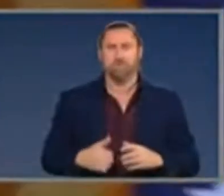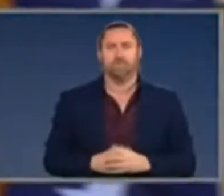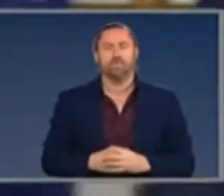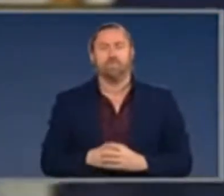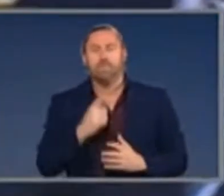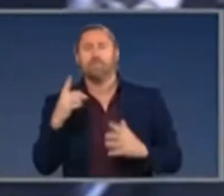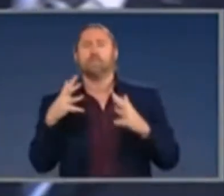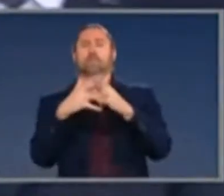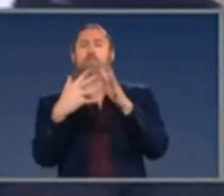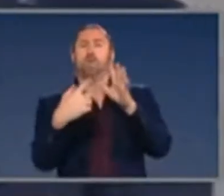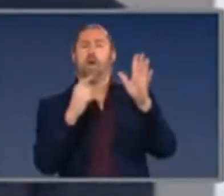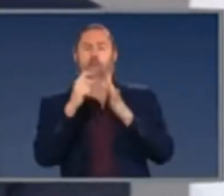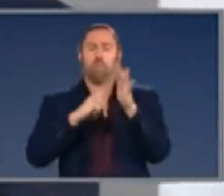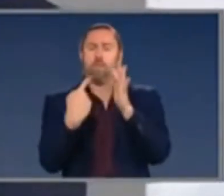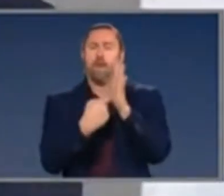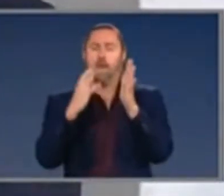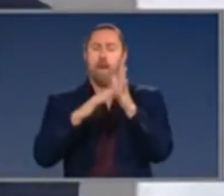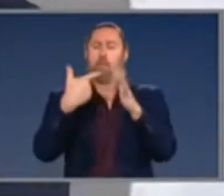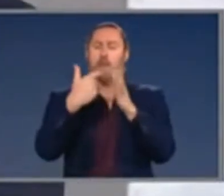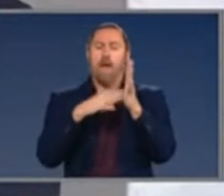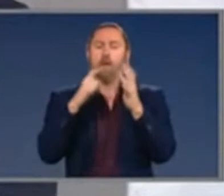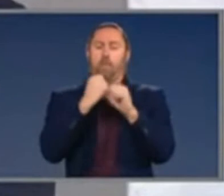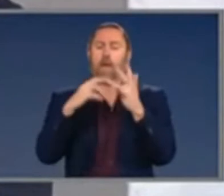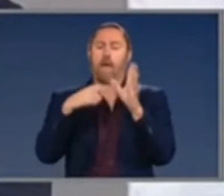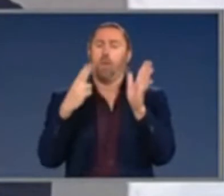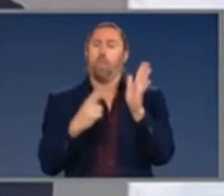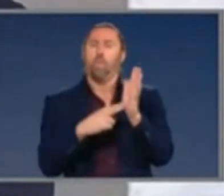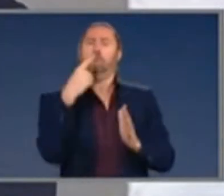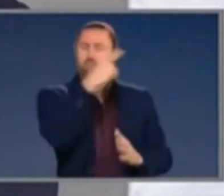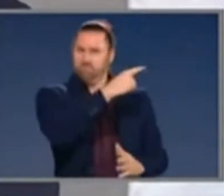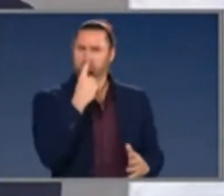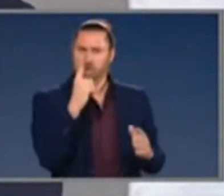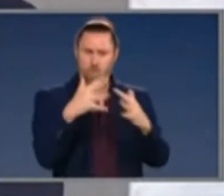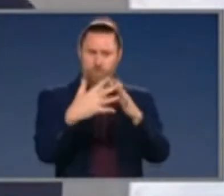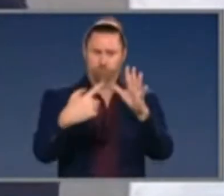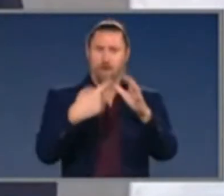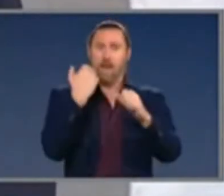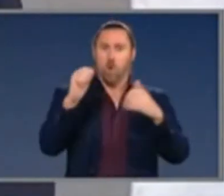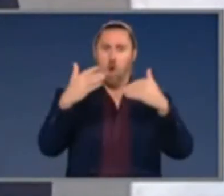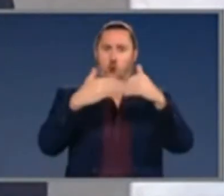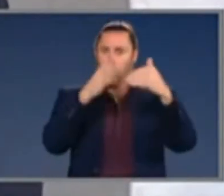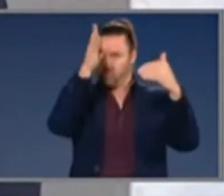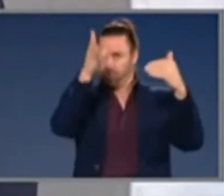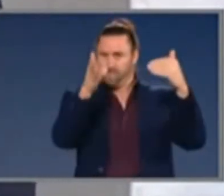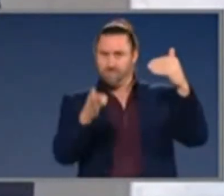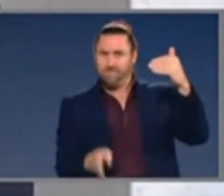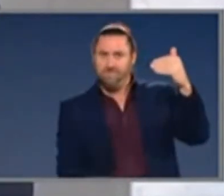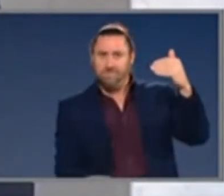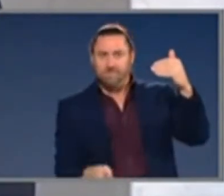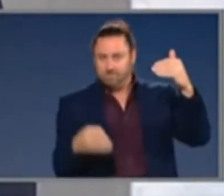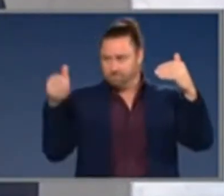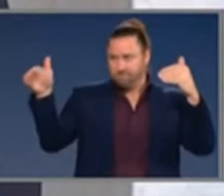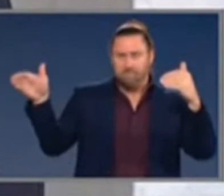WA Premier Mark McGowan has said he won't be lifting the state's borders until he can be confident there's no community transmission in the eastern